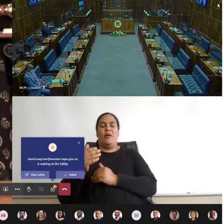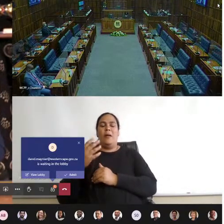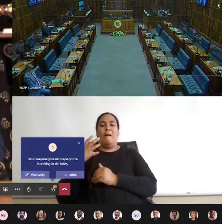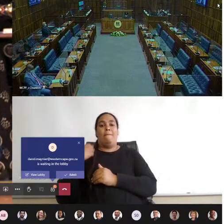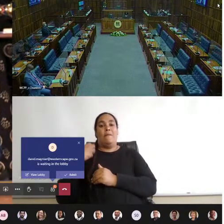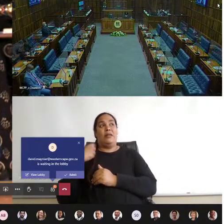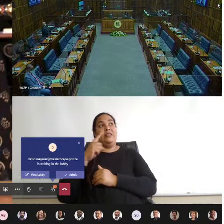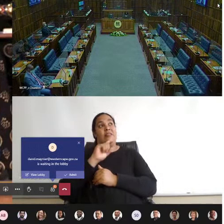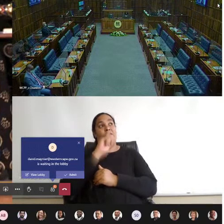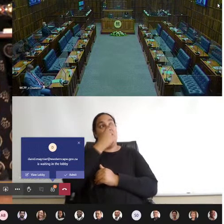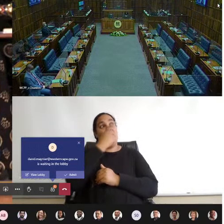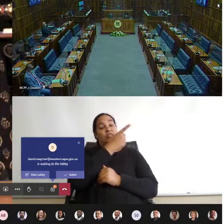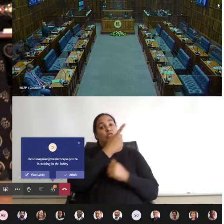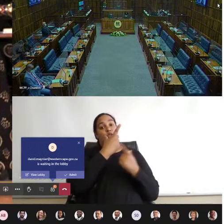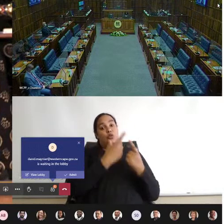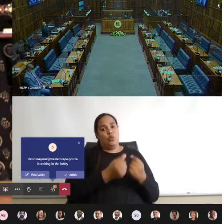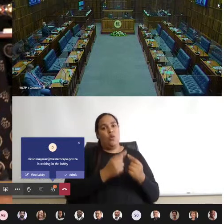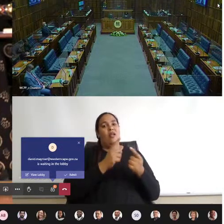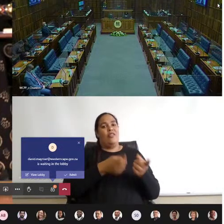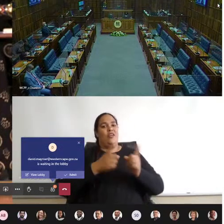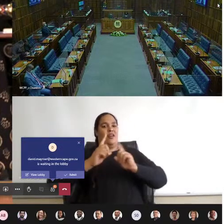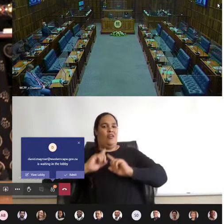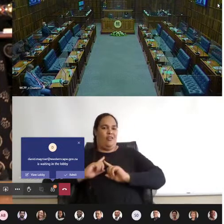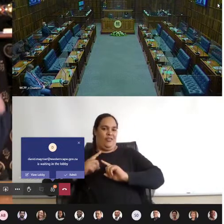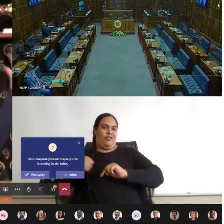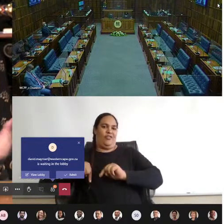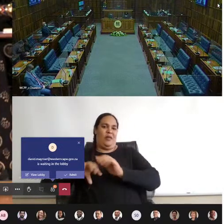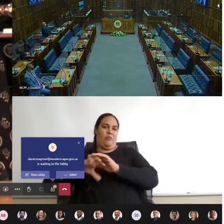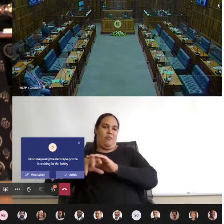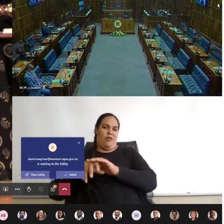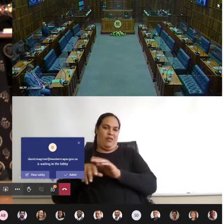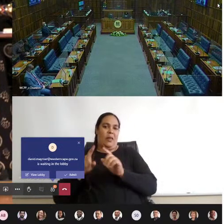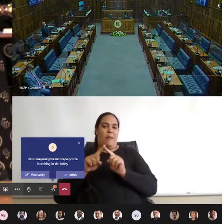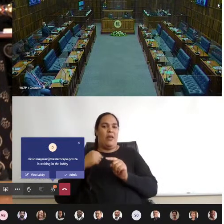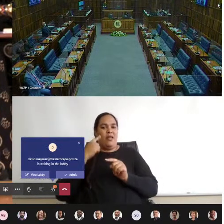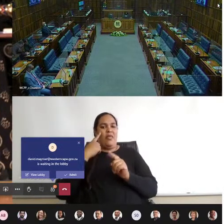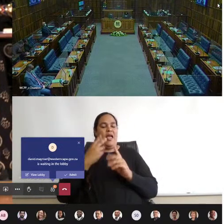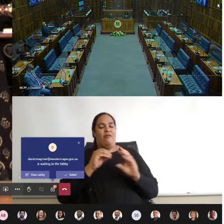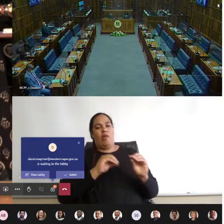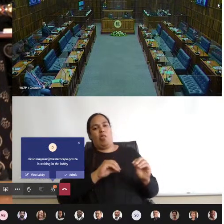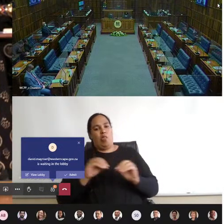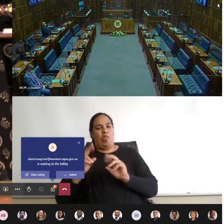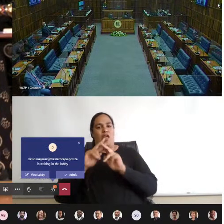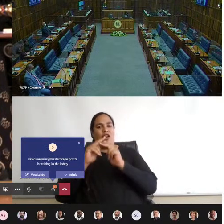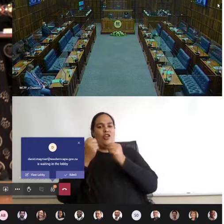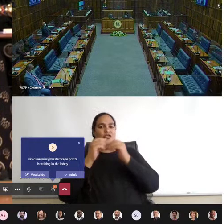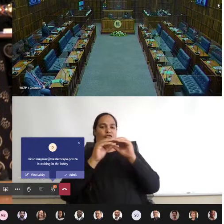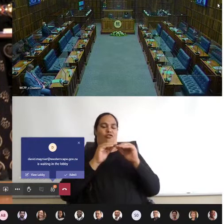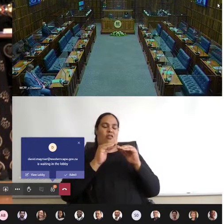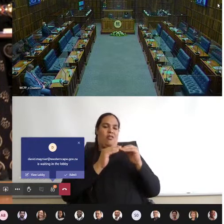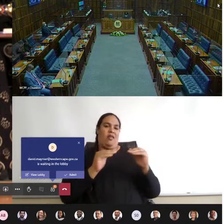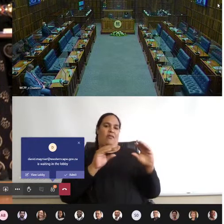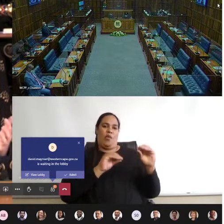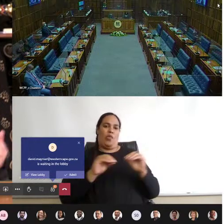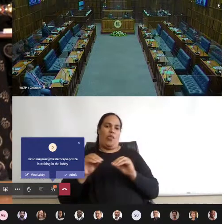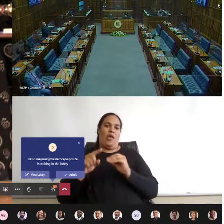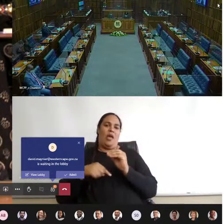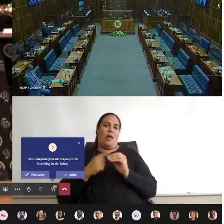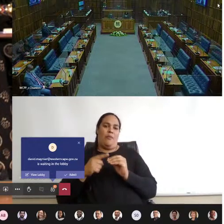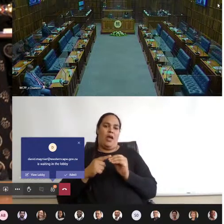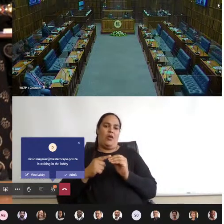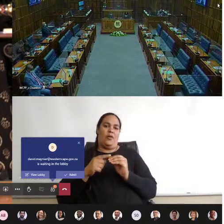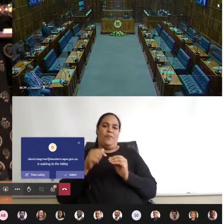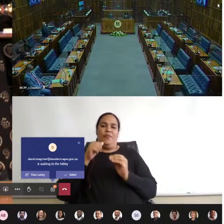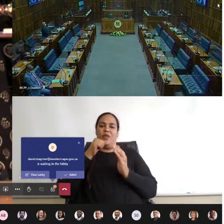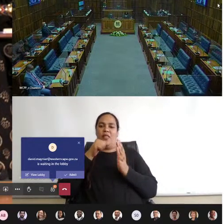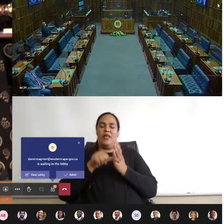his budget speech. But I do know that there seems to be delays on that national level around letters of